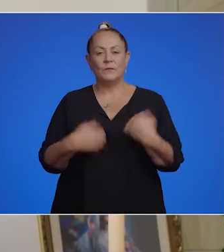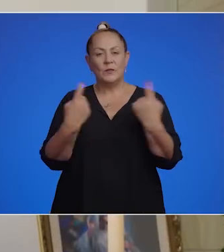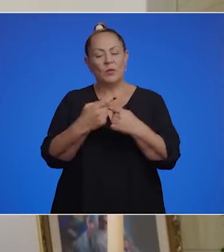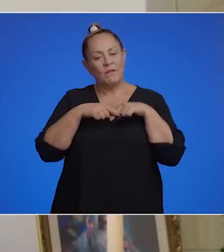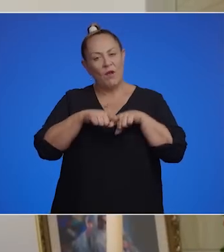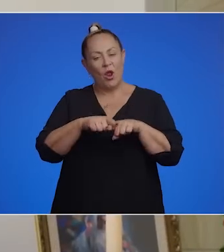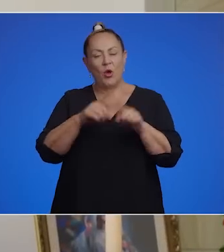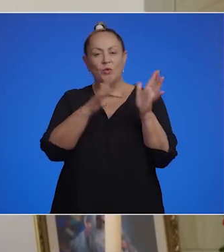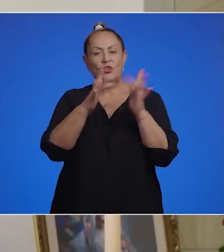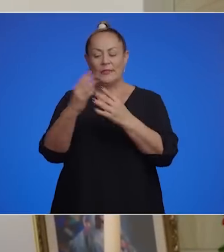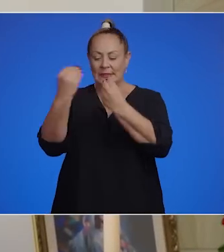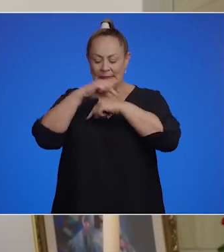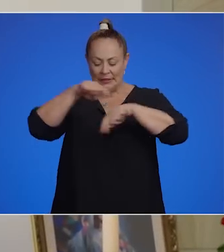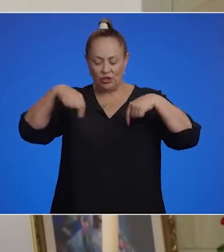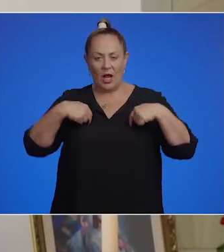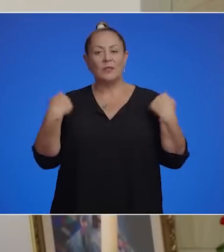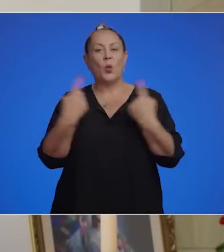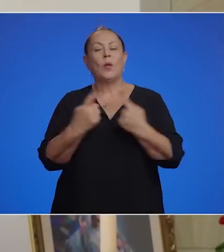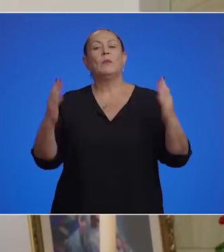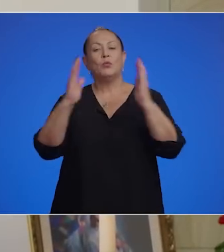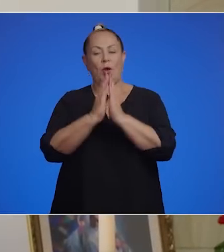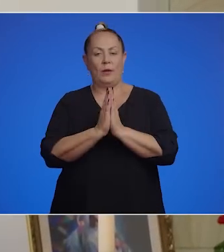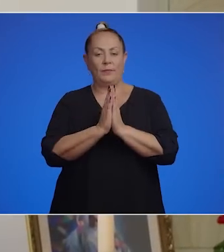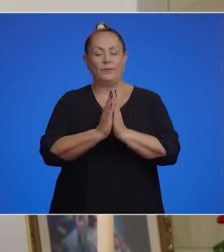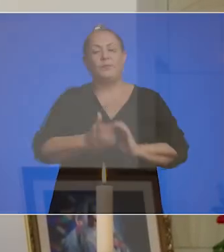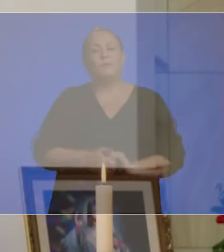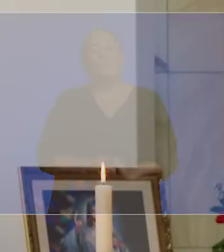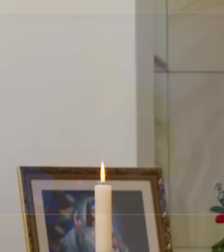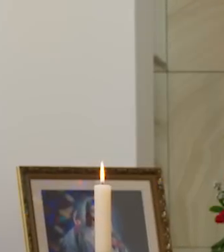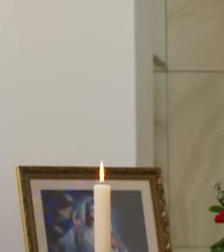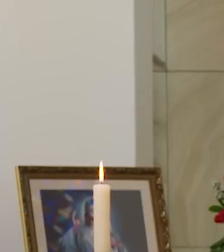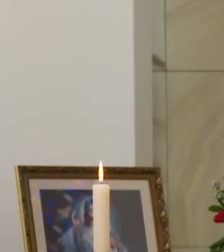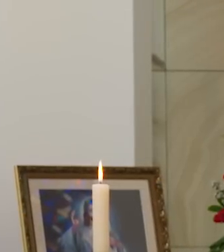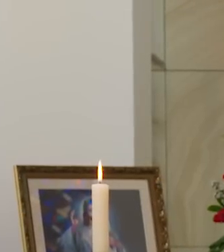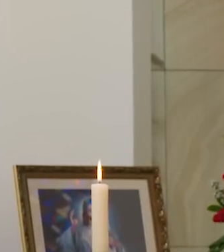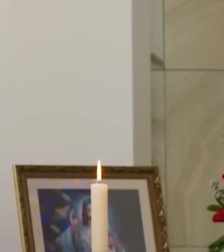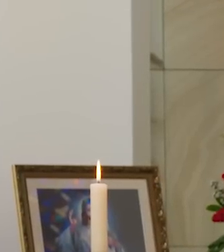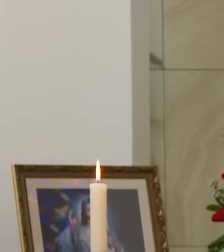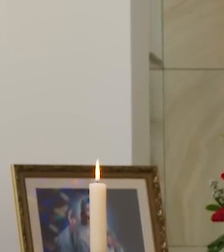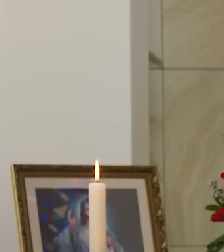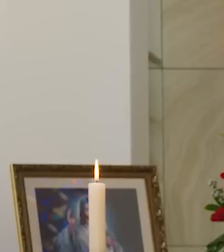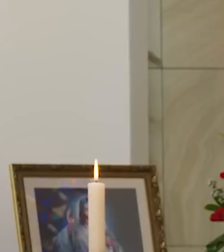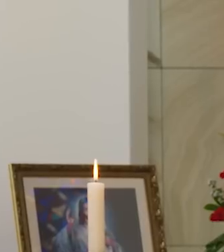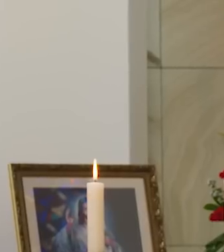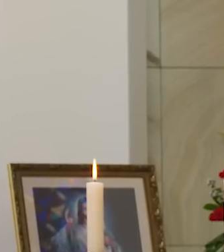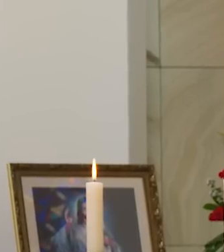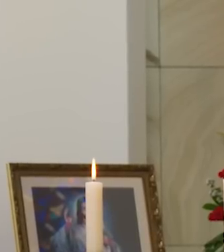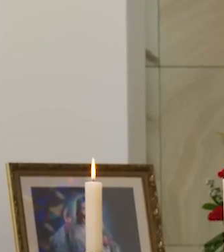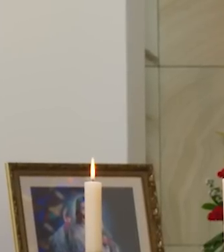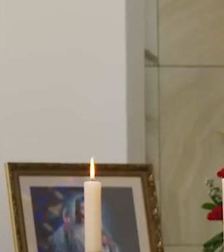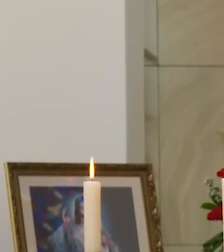The Saviour's command, informed by divine teaching, we dare to say, Our Father, who art in heaven, hallowed be thy